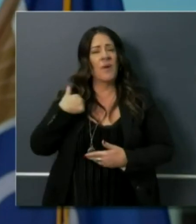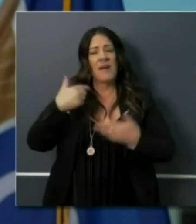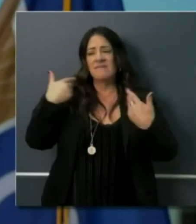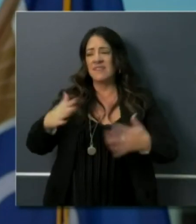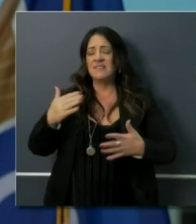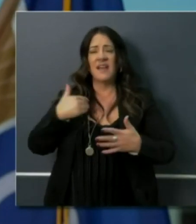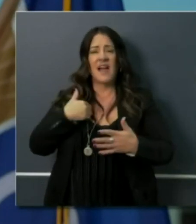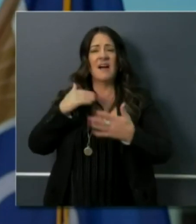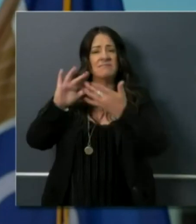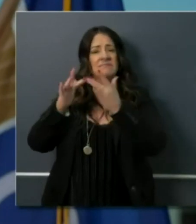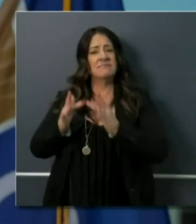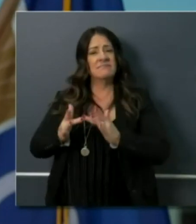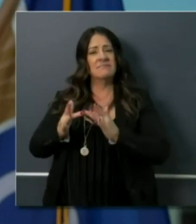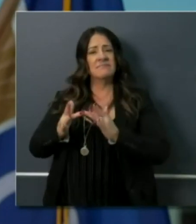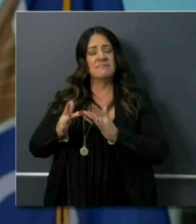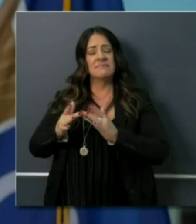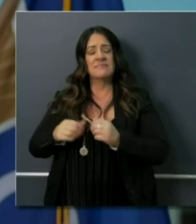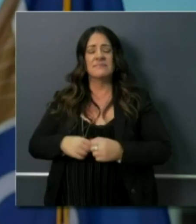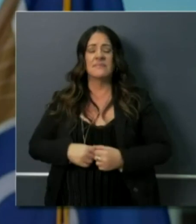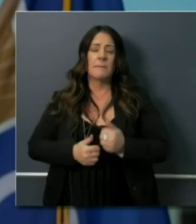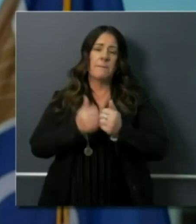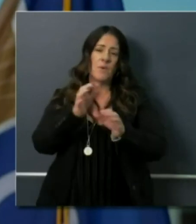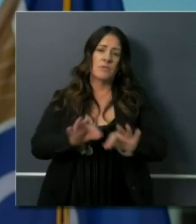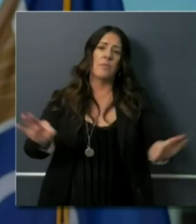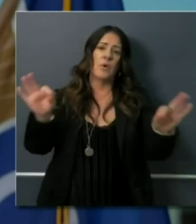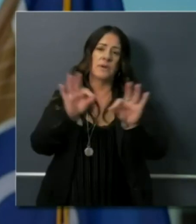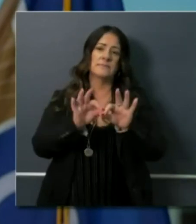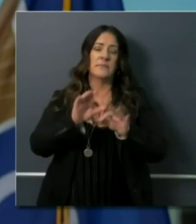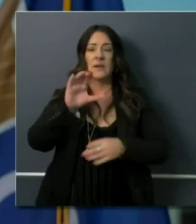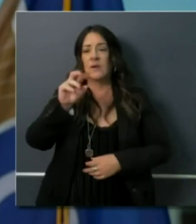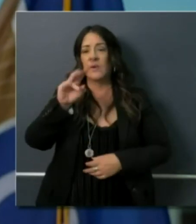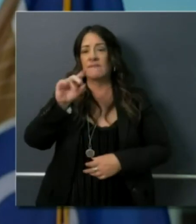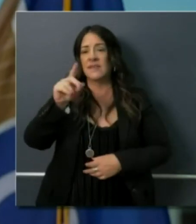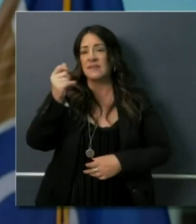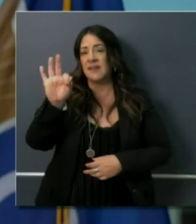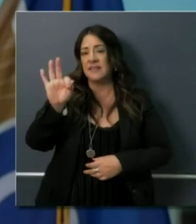up, but none more important than just remembering this one,